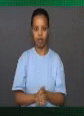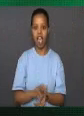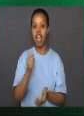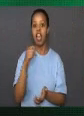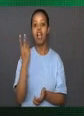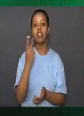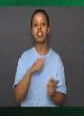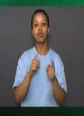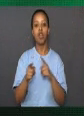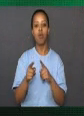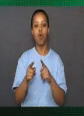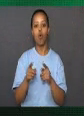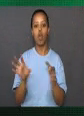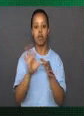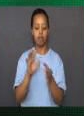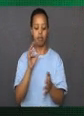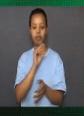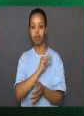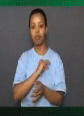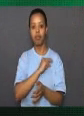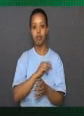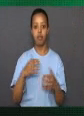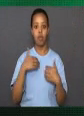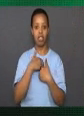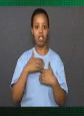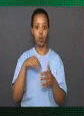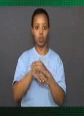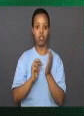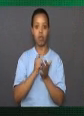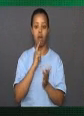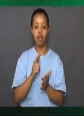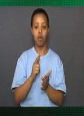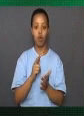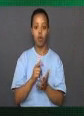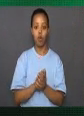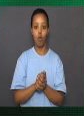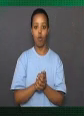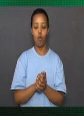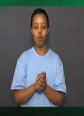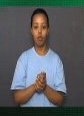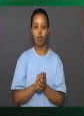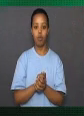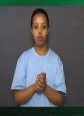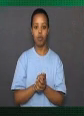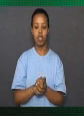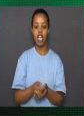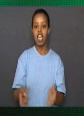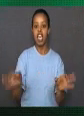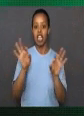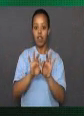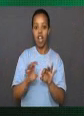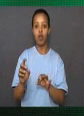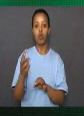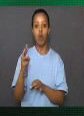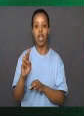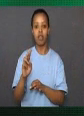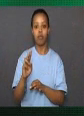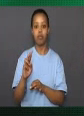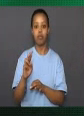benefit of social behavior in animals is that it increases the effectiveness